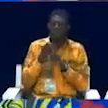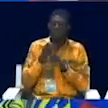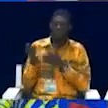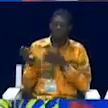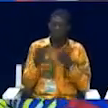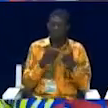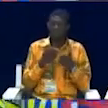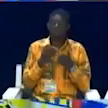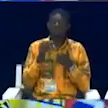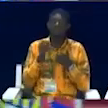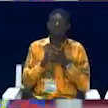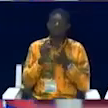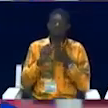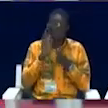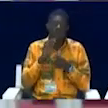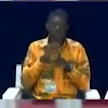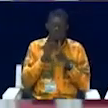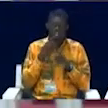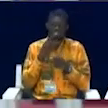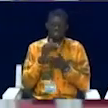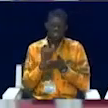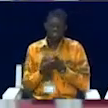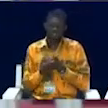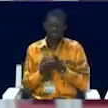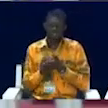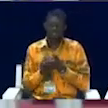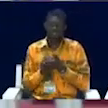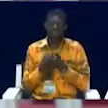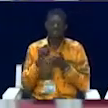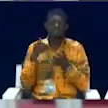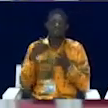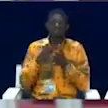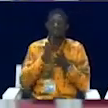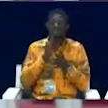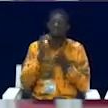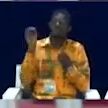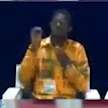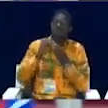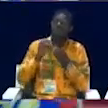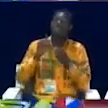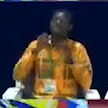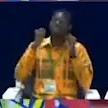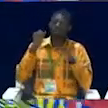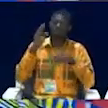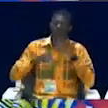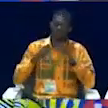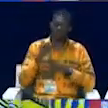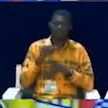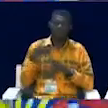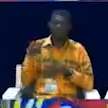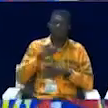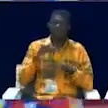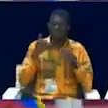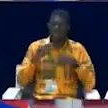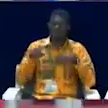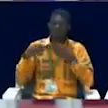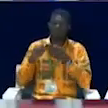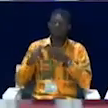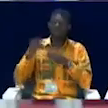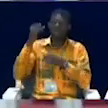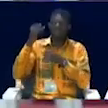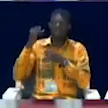dodo won won ni won so yi pe oju agbara awon lo won wa lo si Lasu